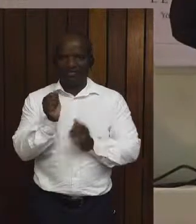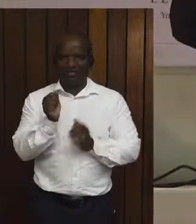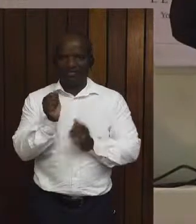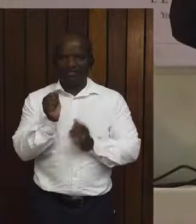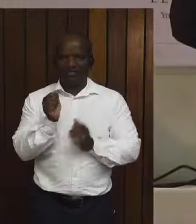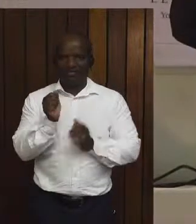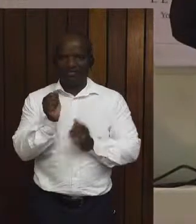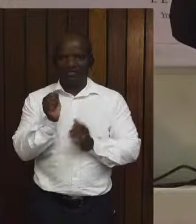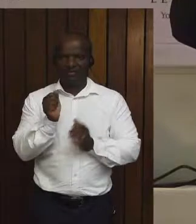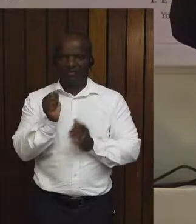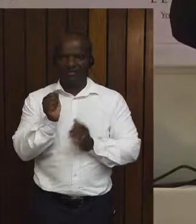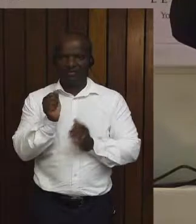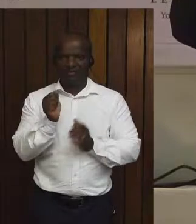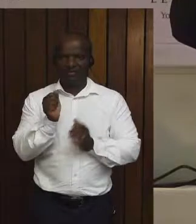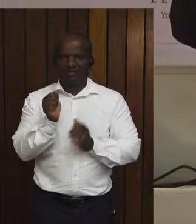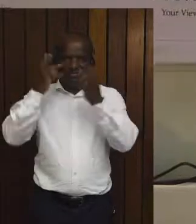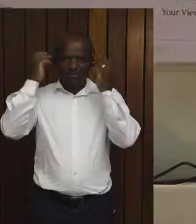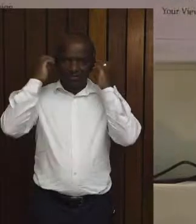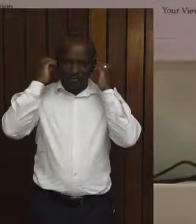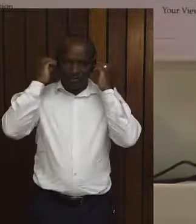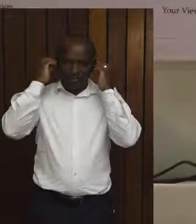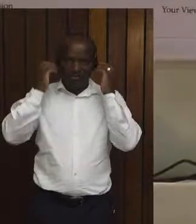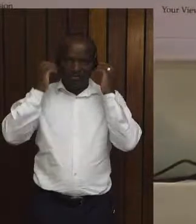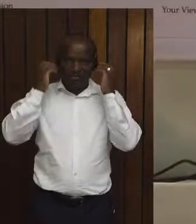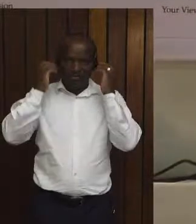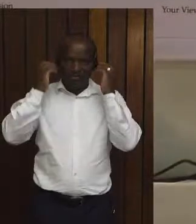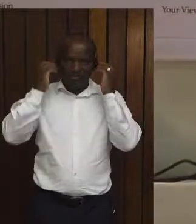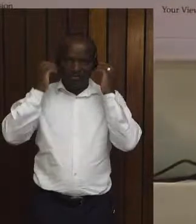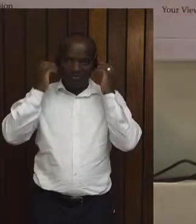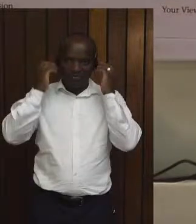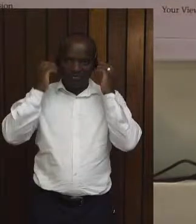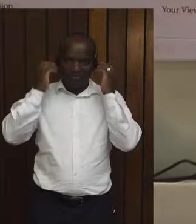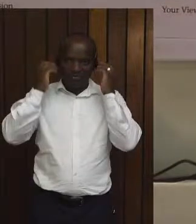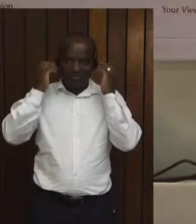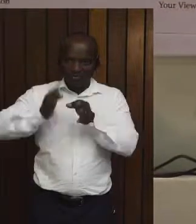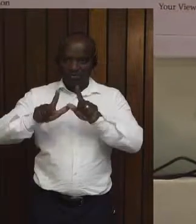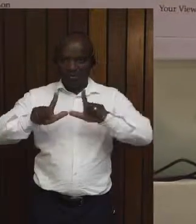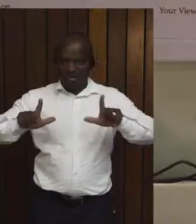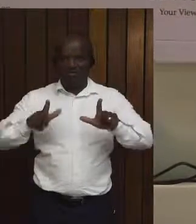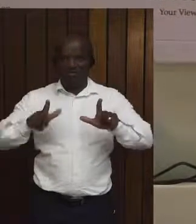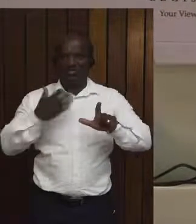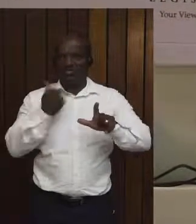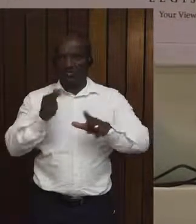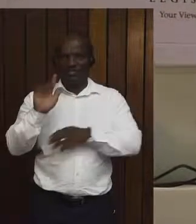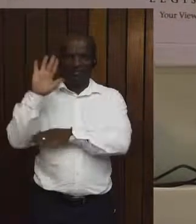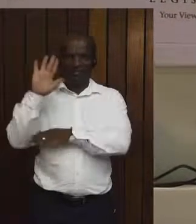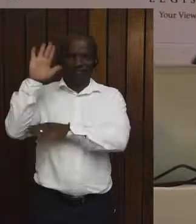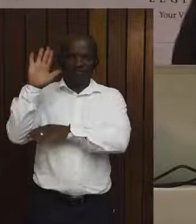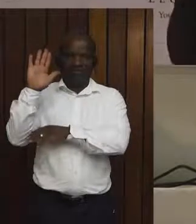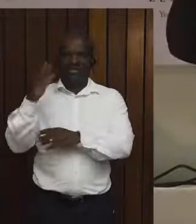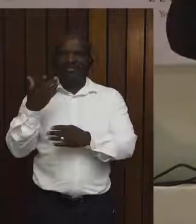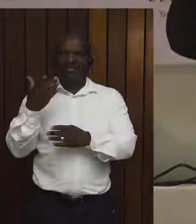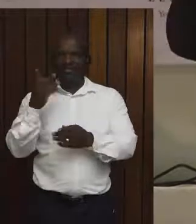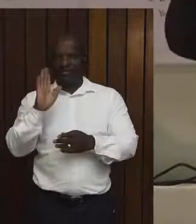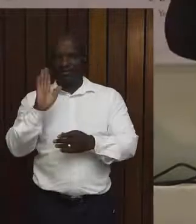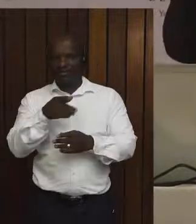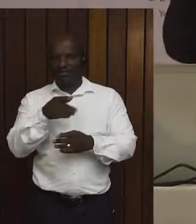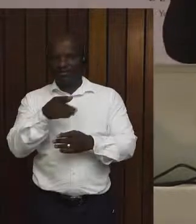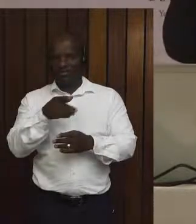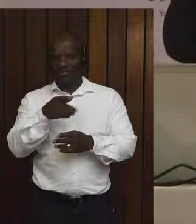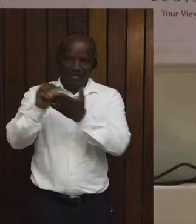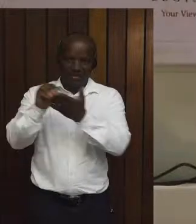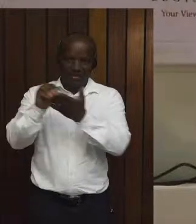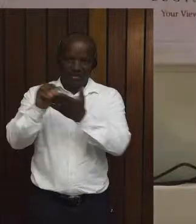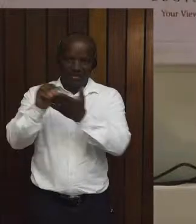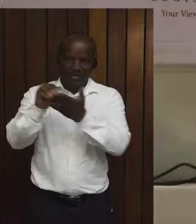get the headphones, because we do have translation booths at the back, please put your hands up and they will come and bring through to